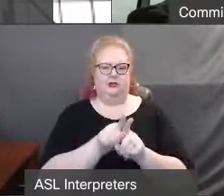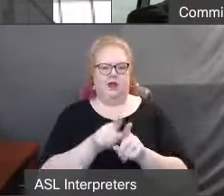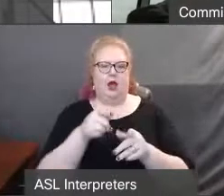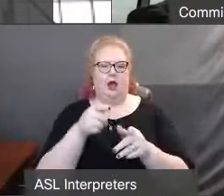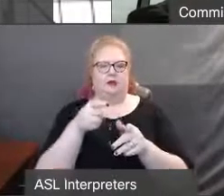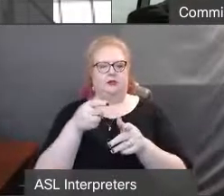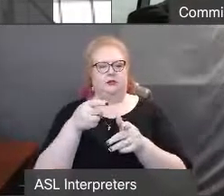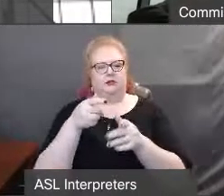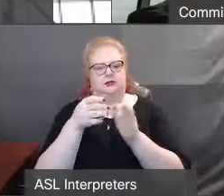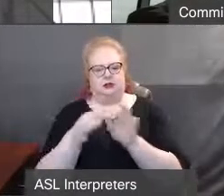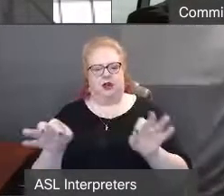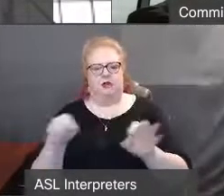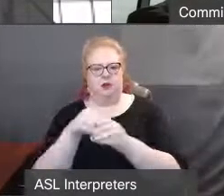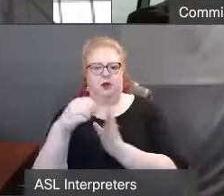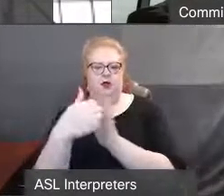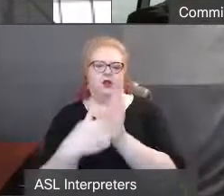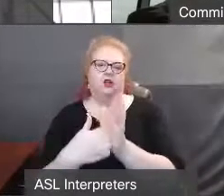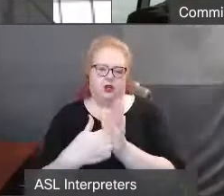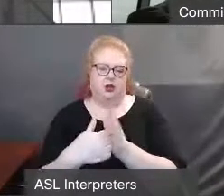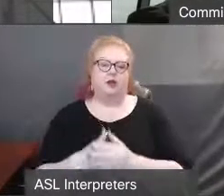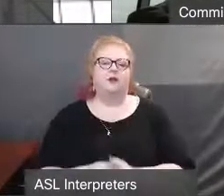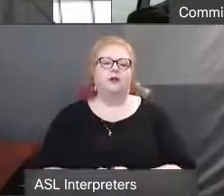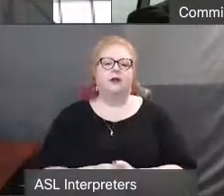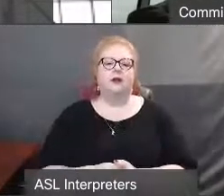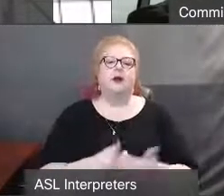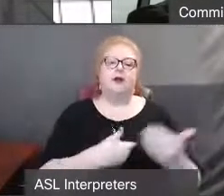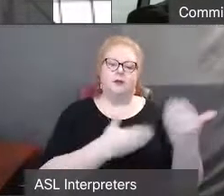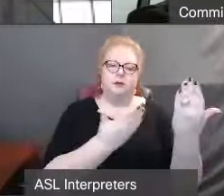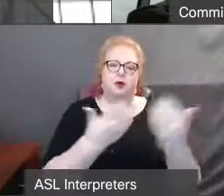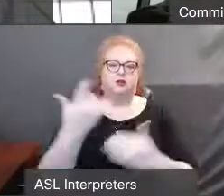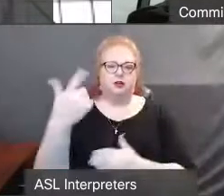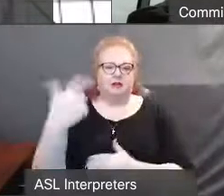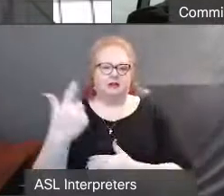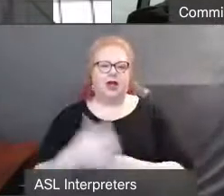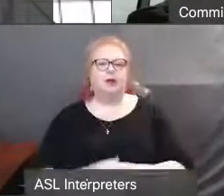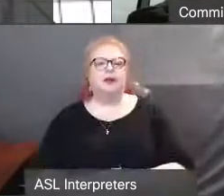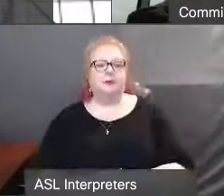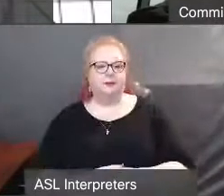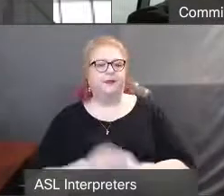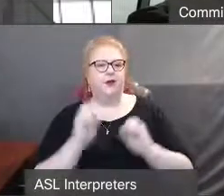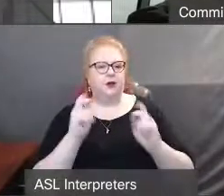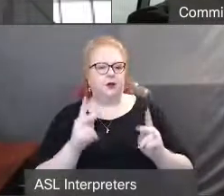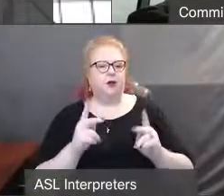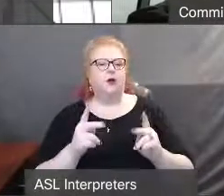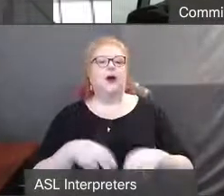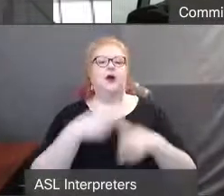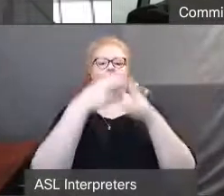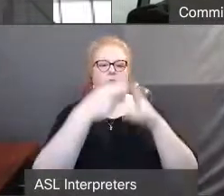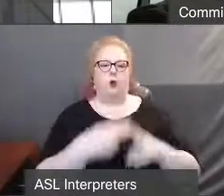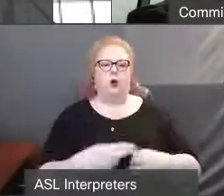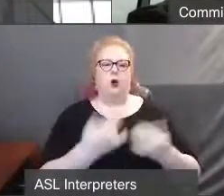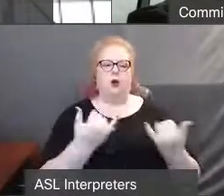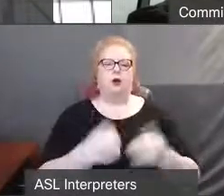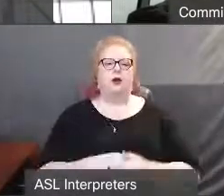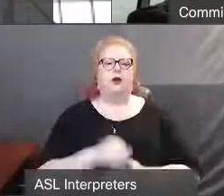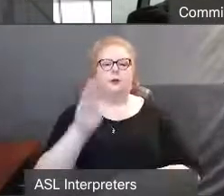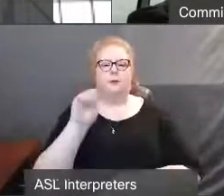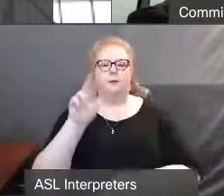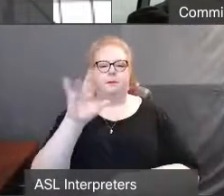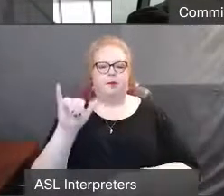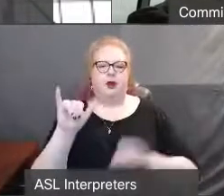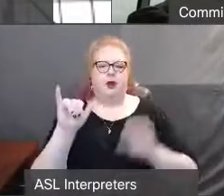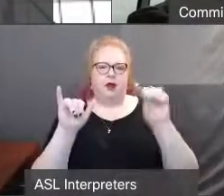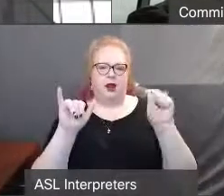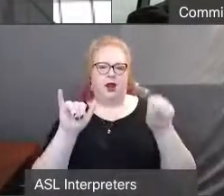the agenda. Okay, we've got a motion. Any Second. second? Okay, motion and second, roll call. Barry.